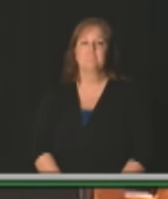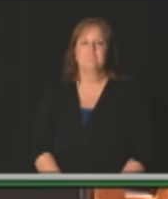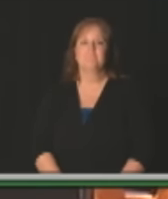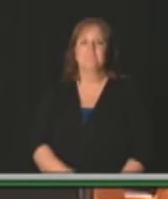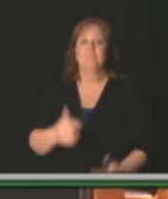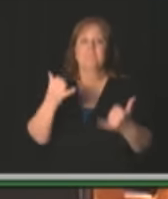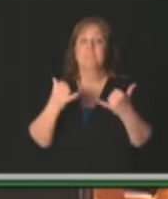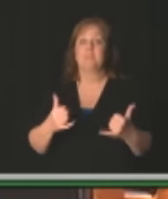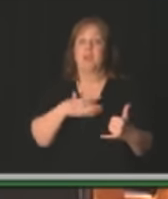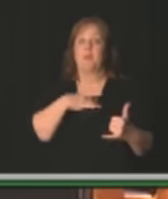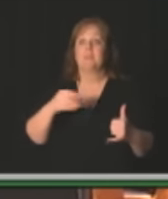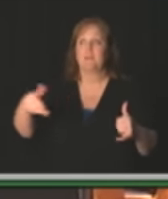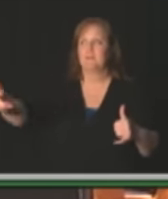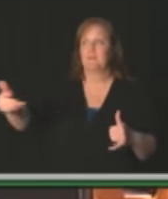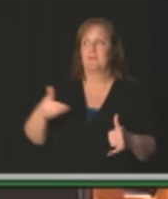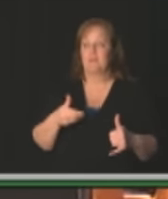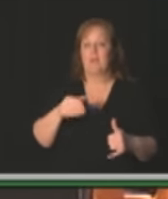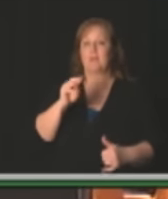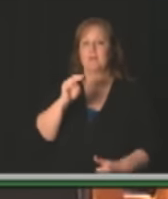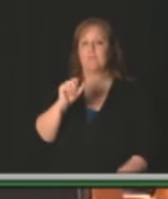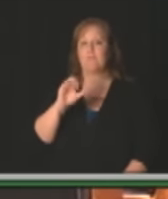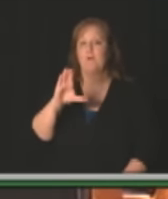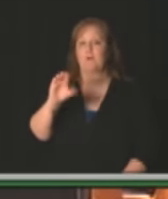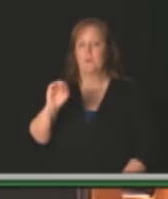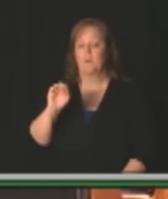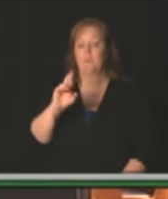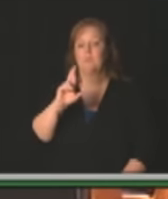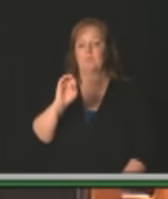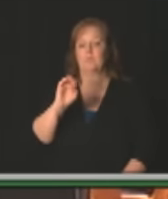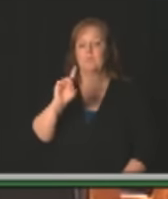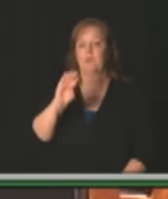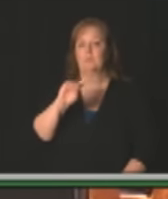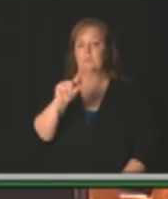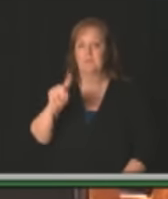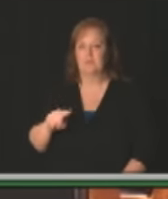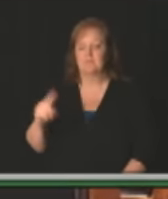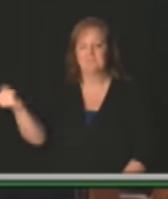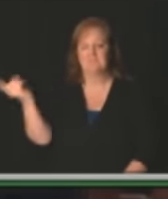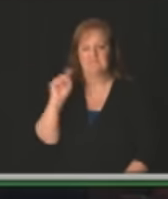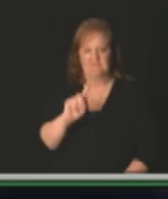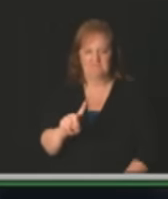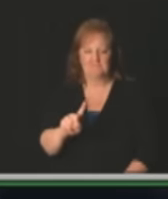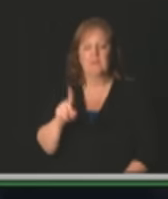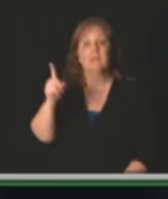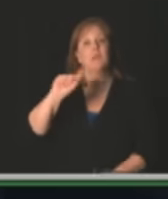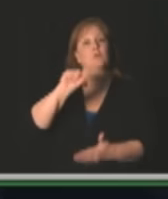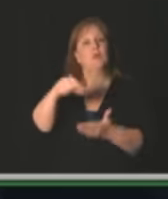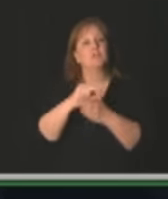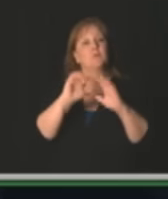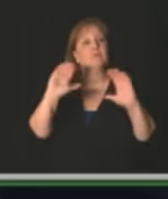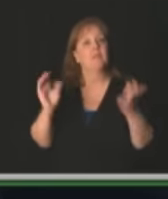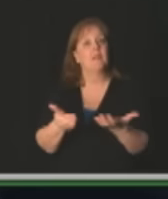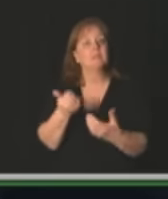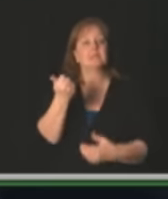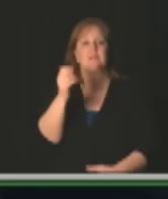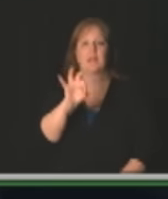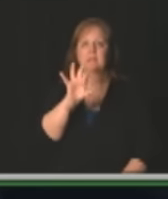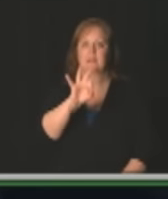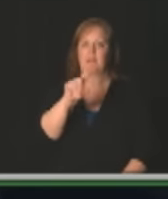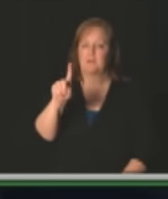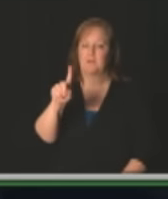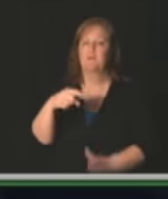I would now like to invite Marco Rodriguez, a graduate of the class of 1991 and a representative of the